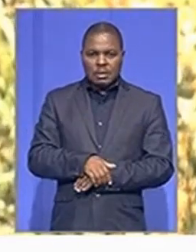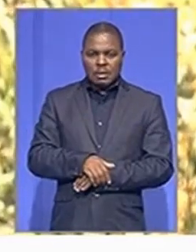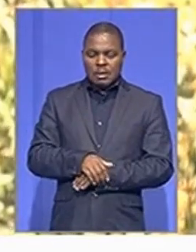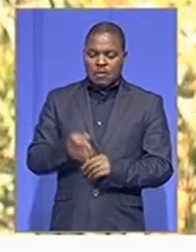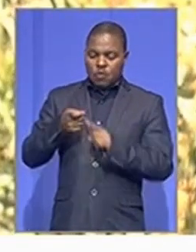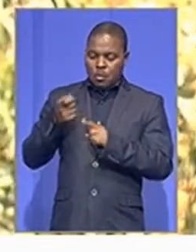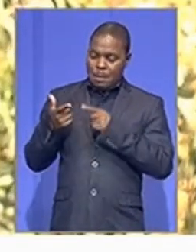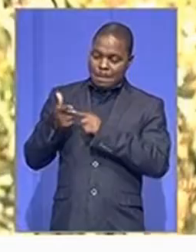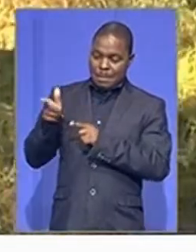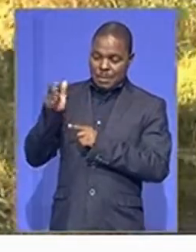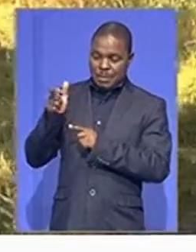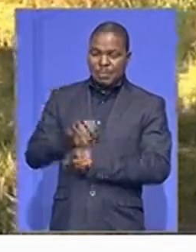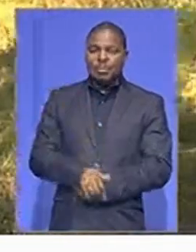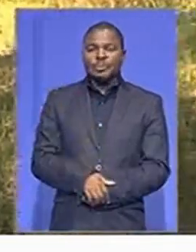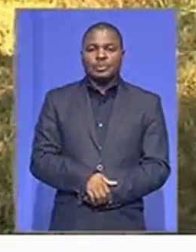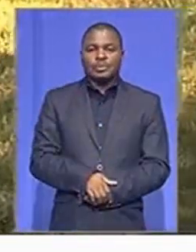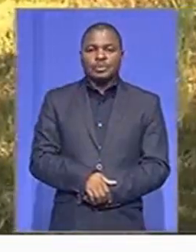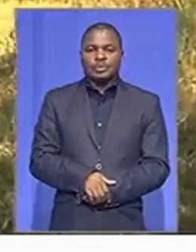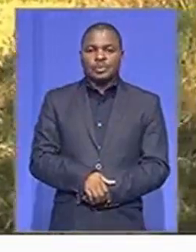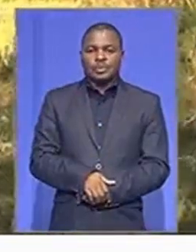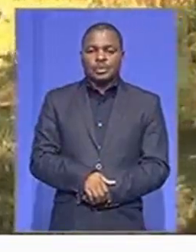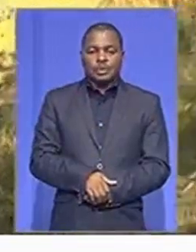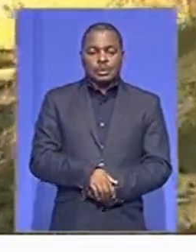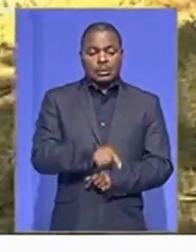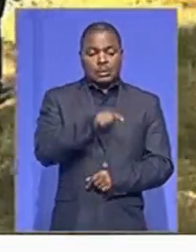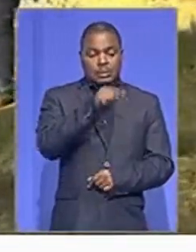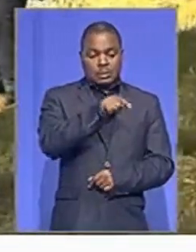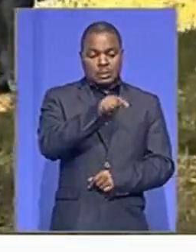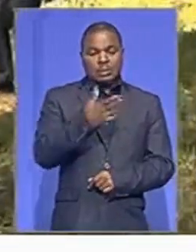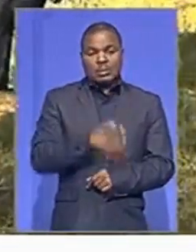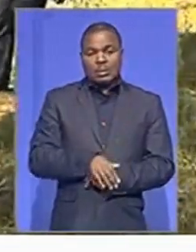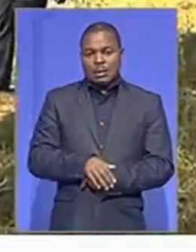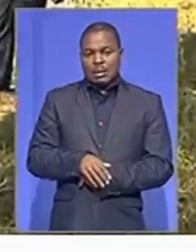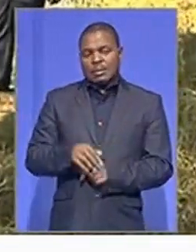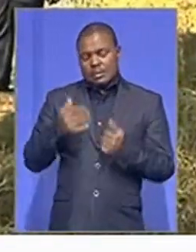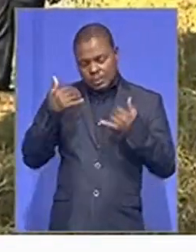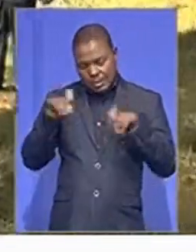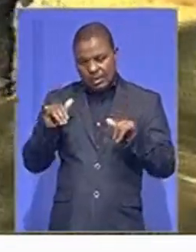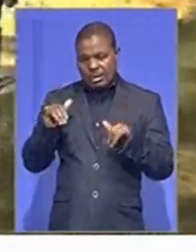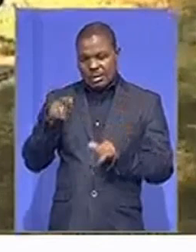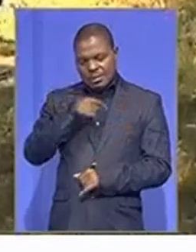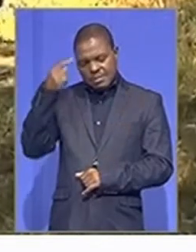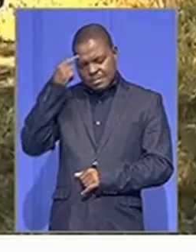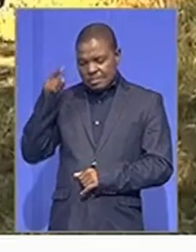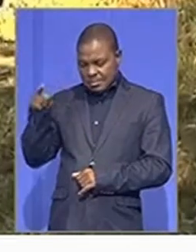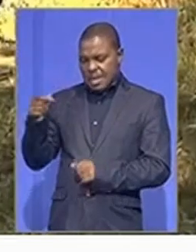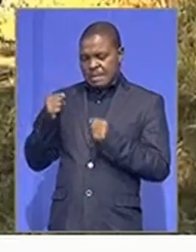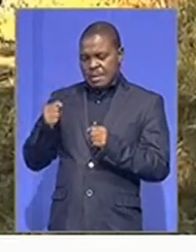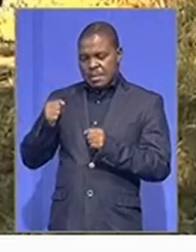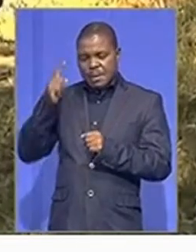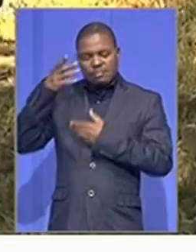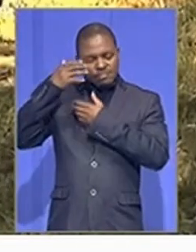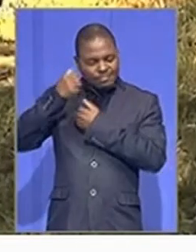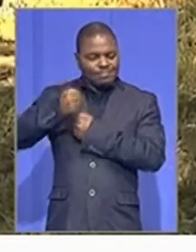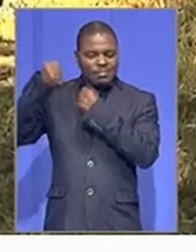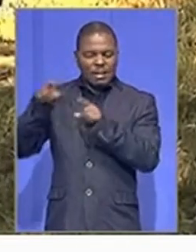gunshot wound to the chest. The accused did not think clearly and still had it in his mind to hang her and to make it seem that